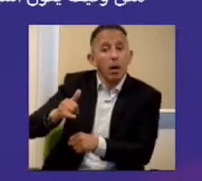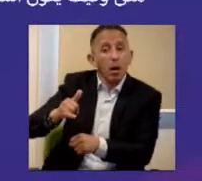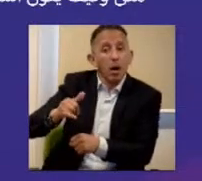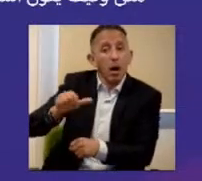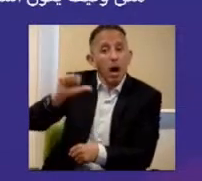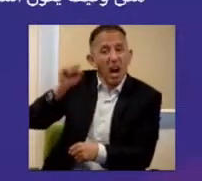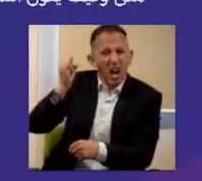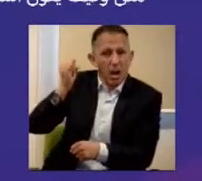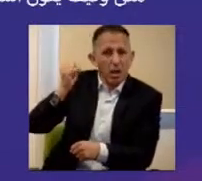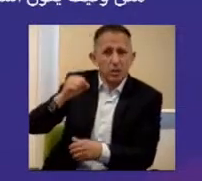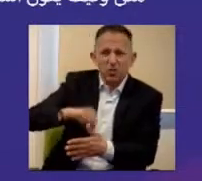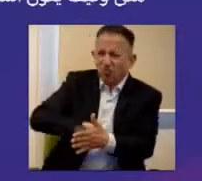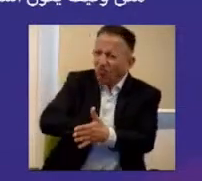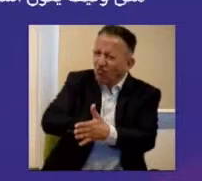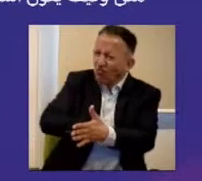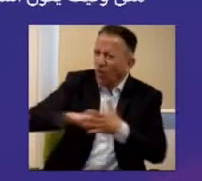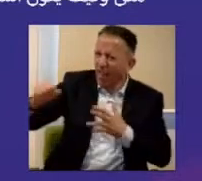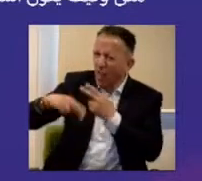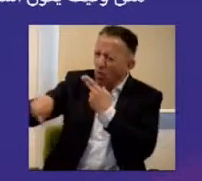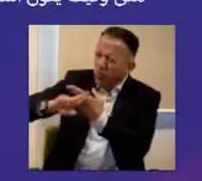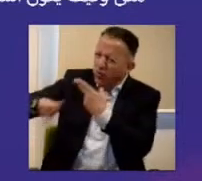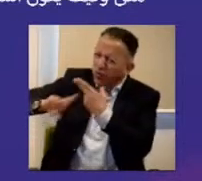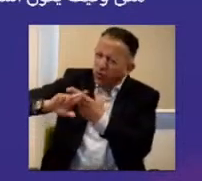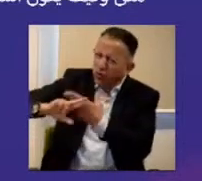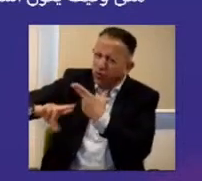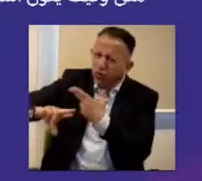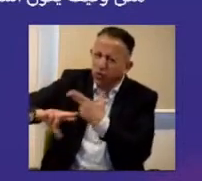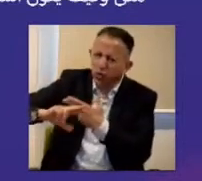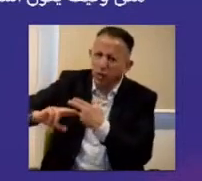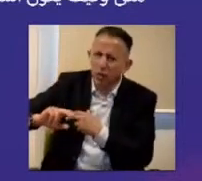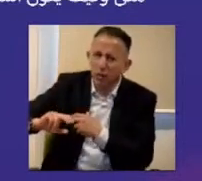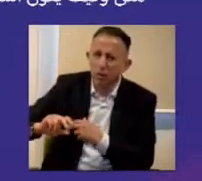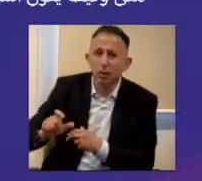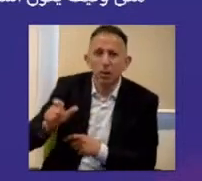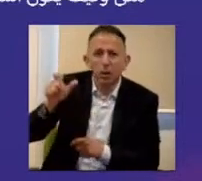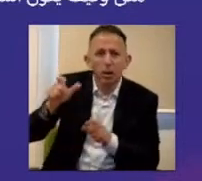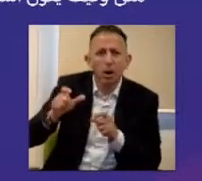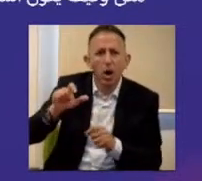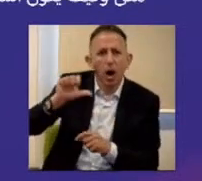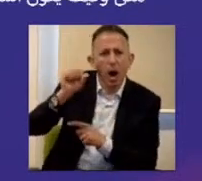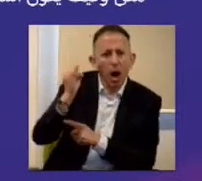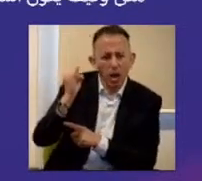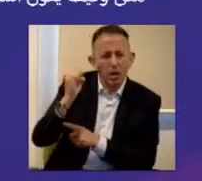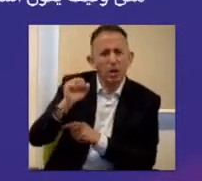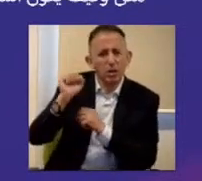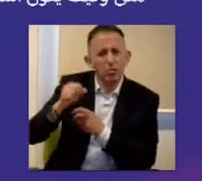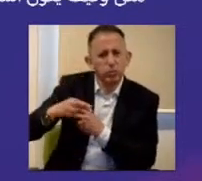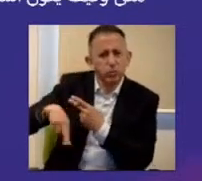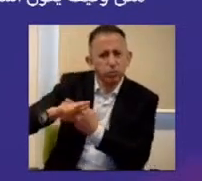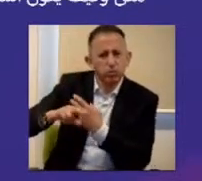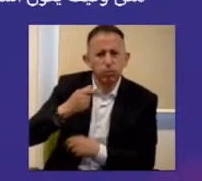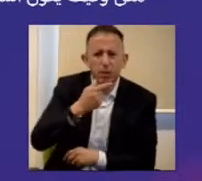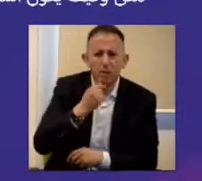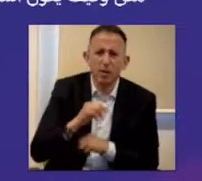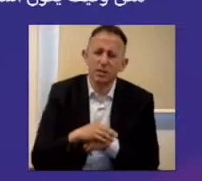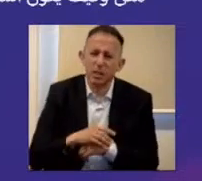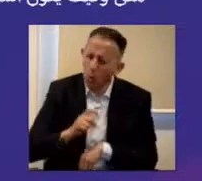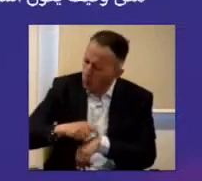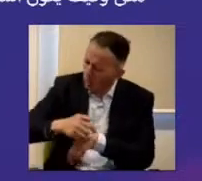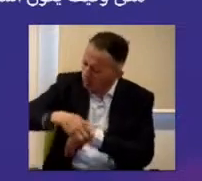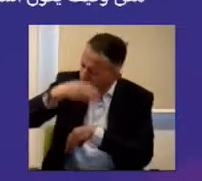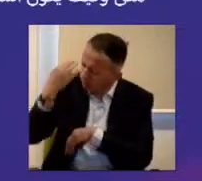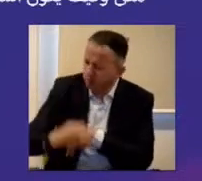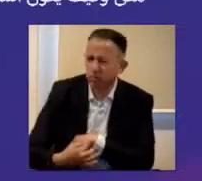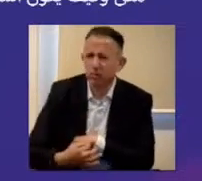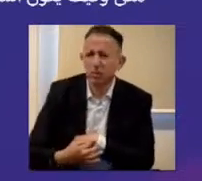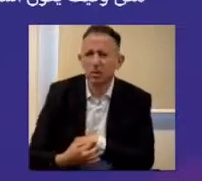a fraction of a millisecond with just a network like this one. And we do that in a routine way in many, many